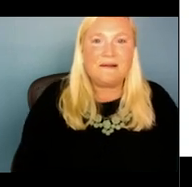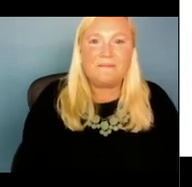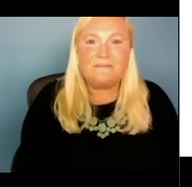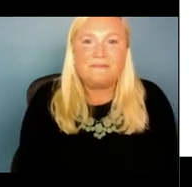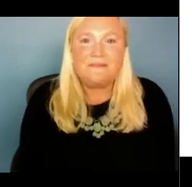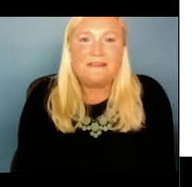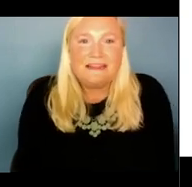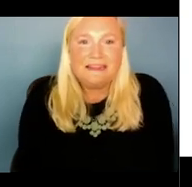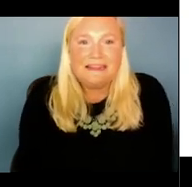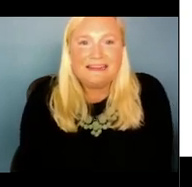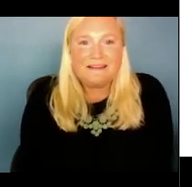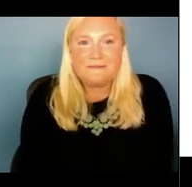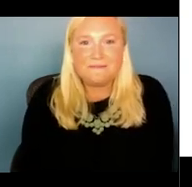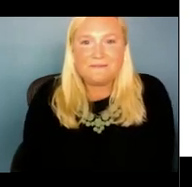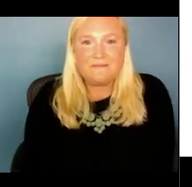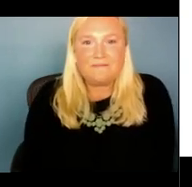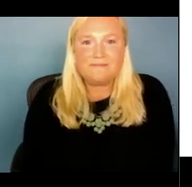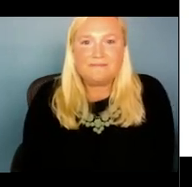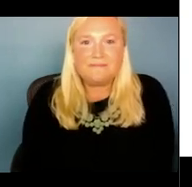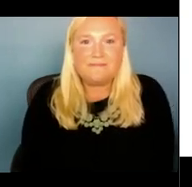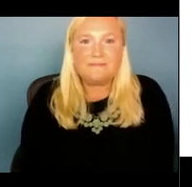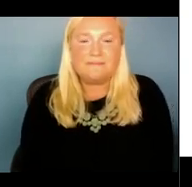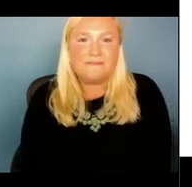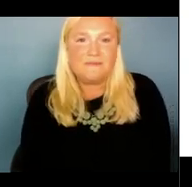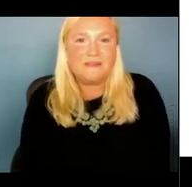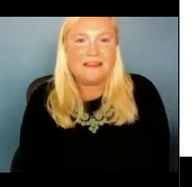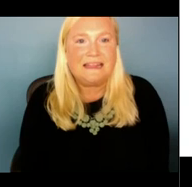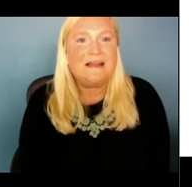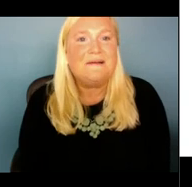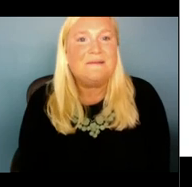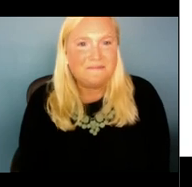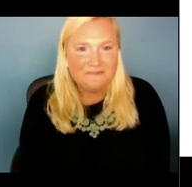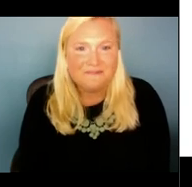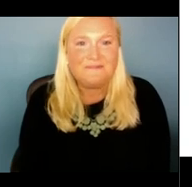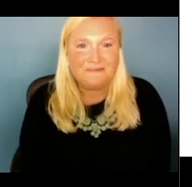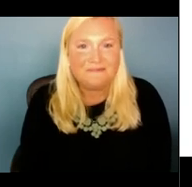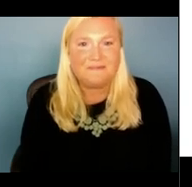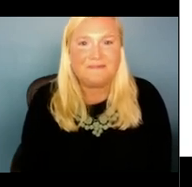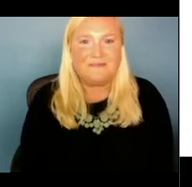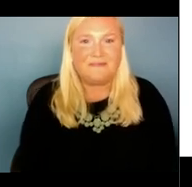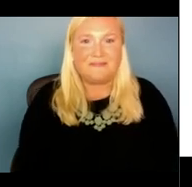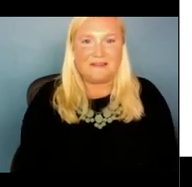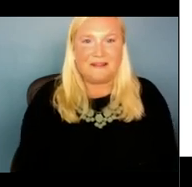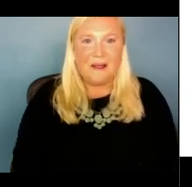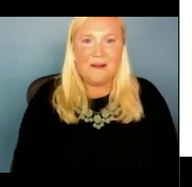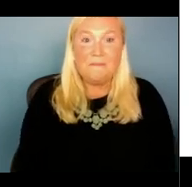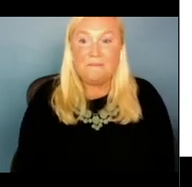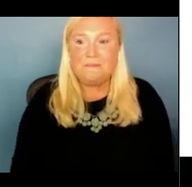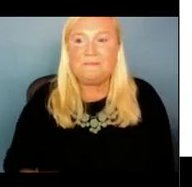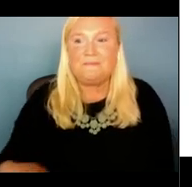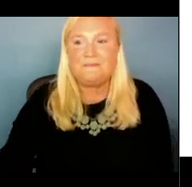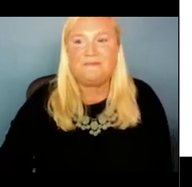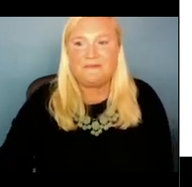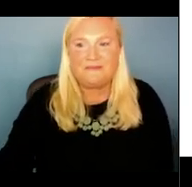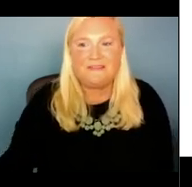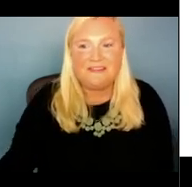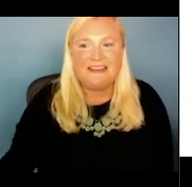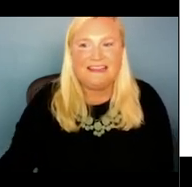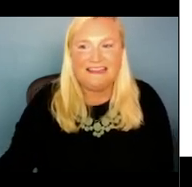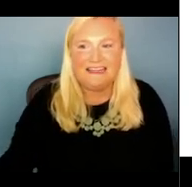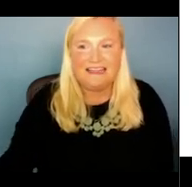Go ahead. I was just wondering, I have a blog post specifically on this topic. Is it okay if I drop it in the chat while you're... Yes, absolutely.